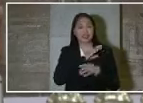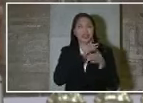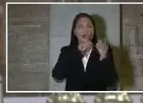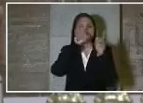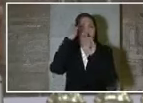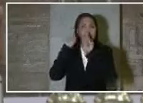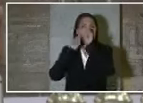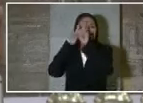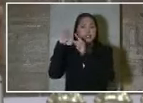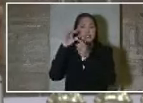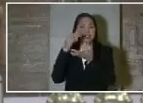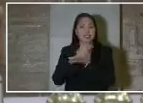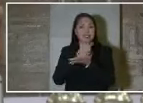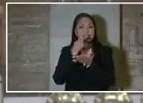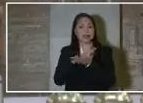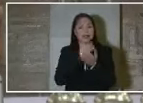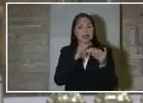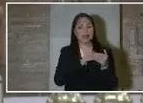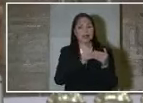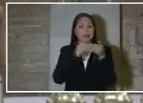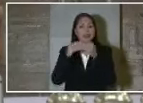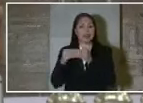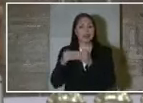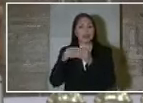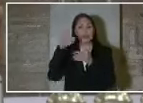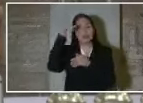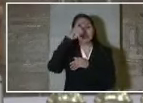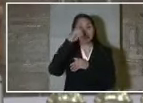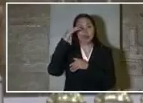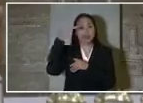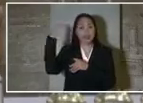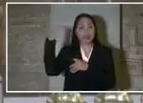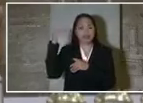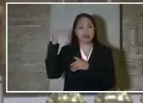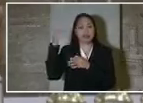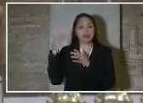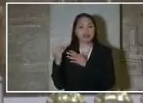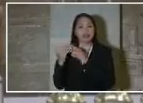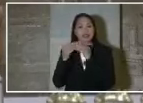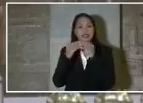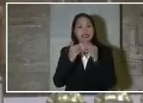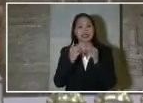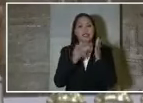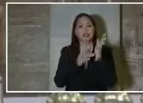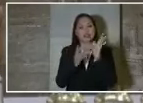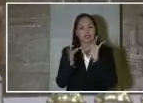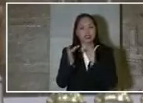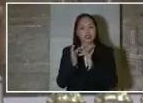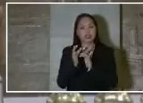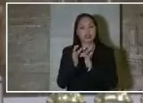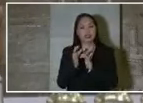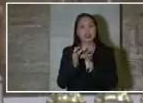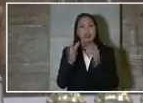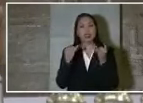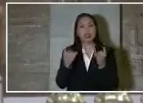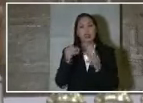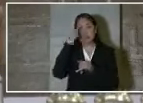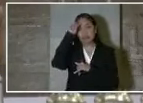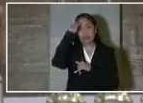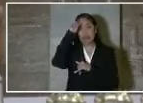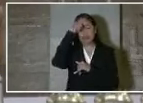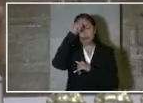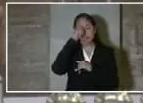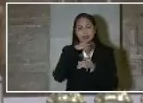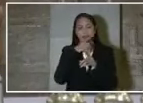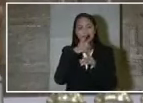gospel who guided the Magi to Jesus, let us also be reminded of the